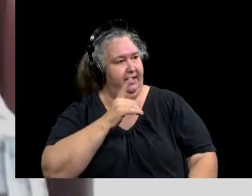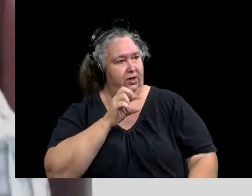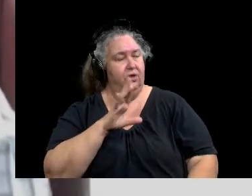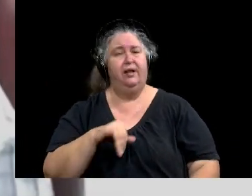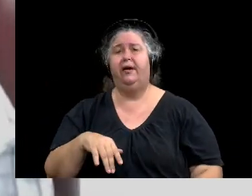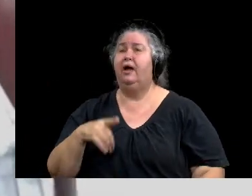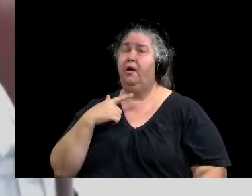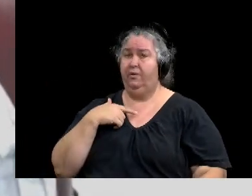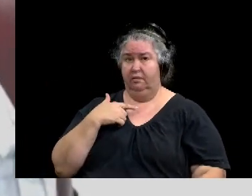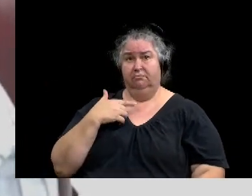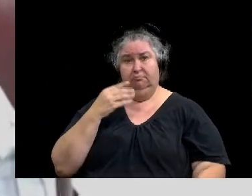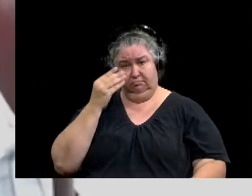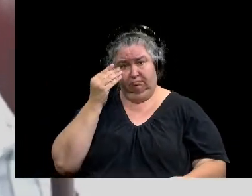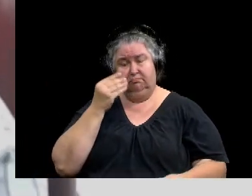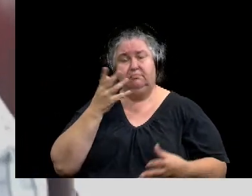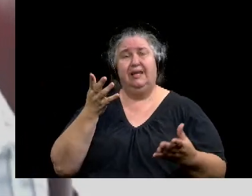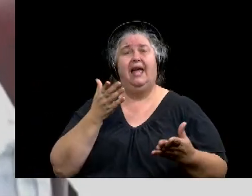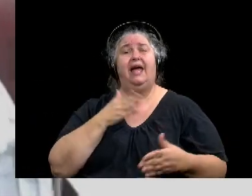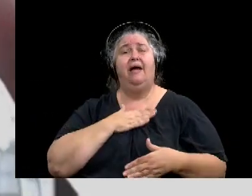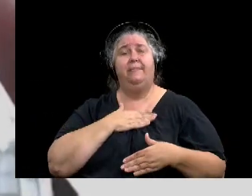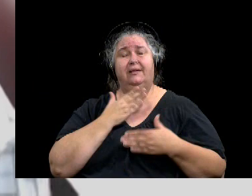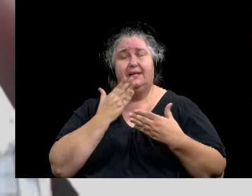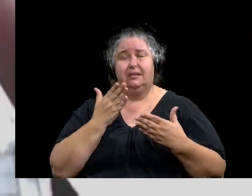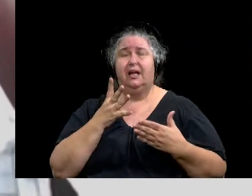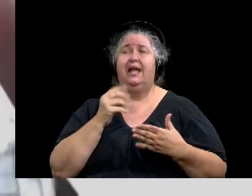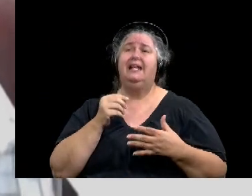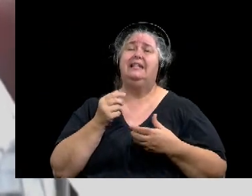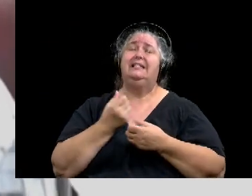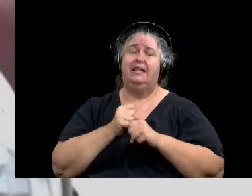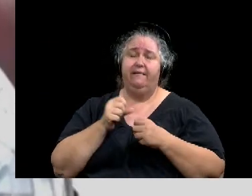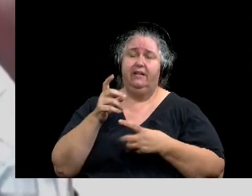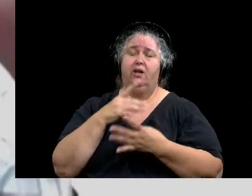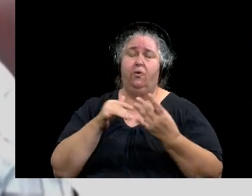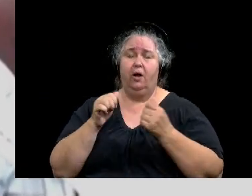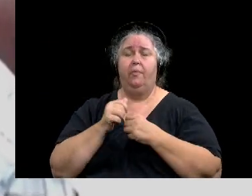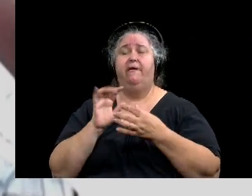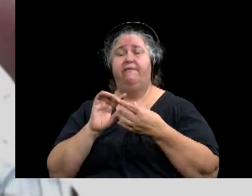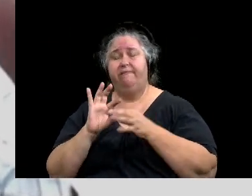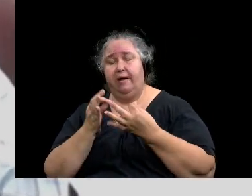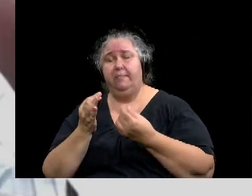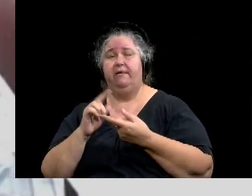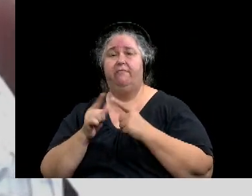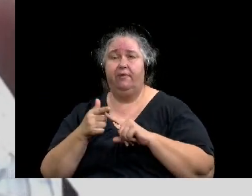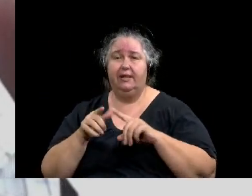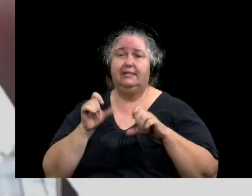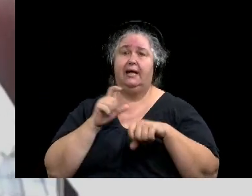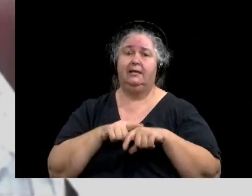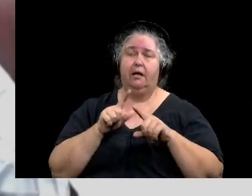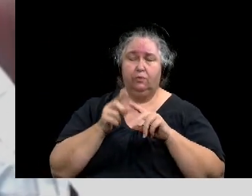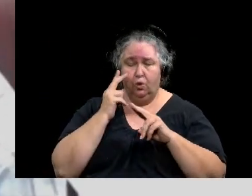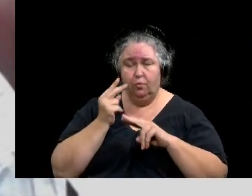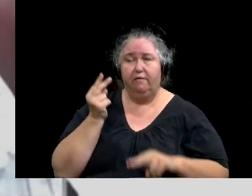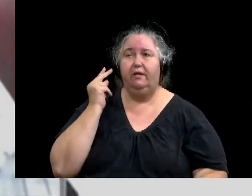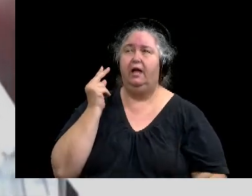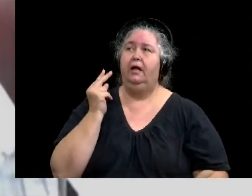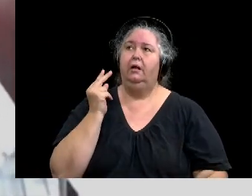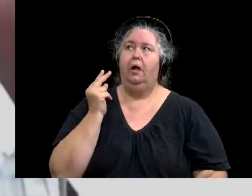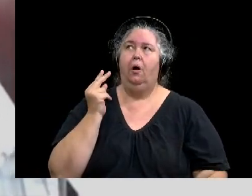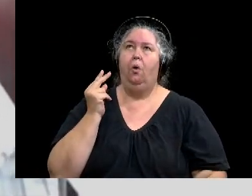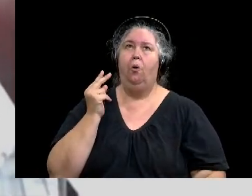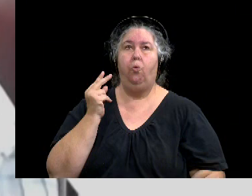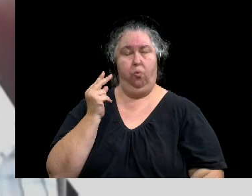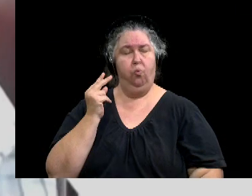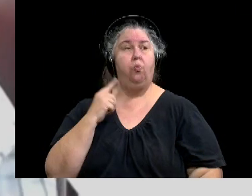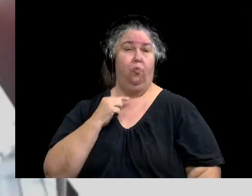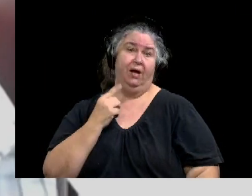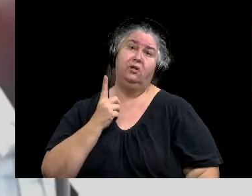I hope you enjoy an opportunity to safely interact with family and friends and take some time to reflect on all that we do have to be thankful